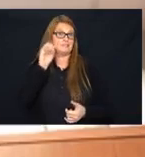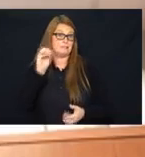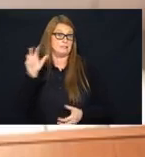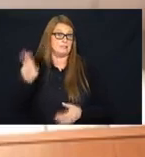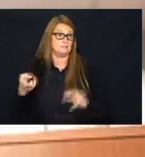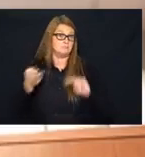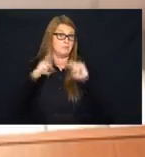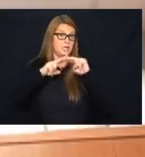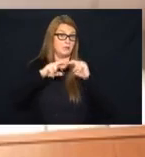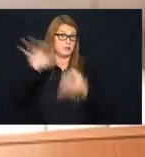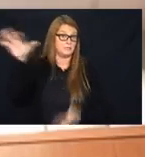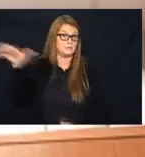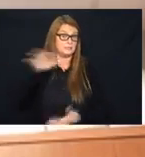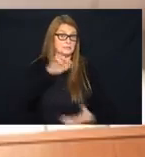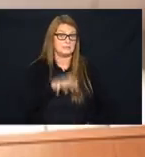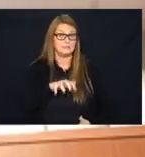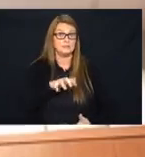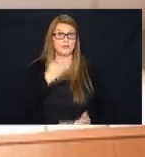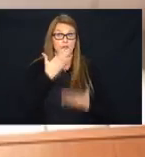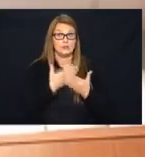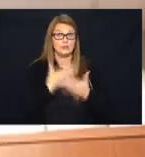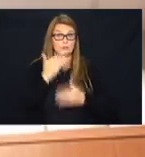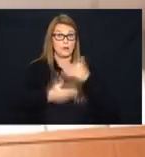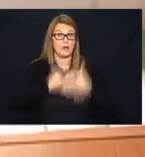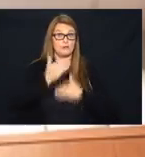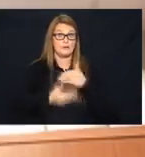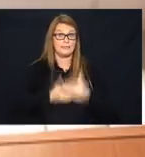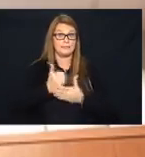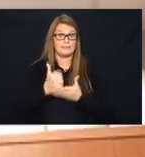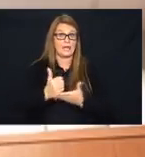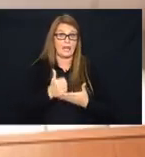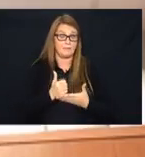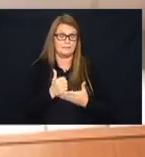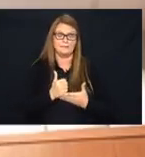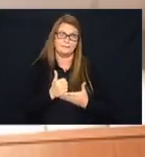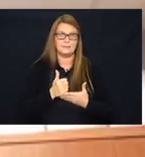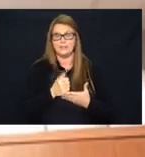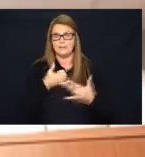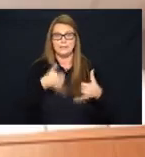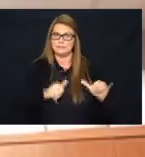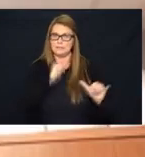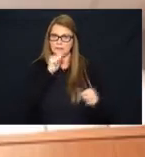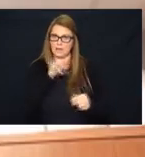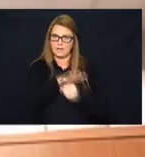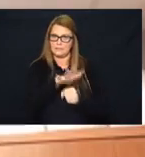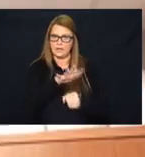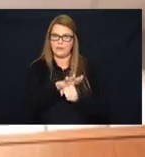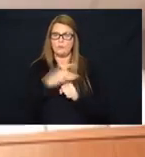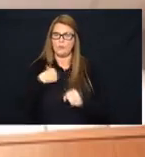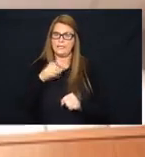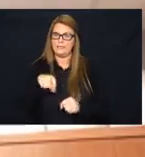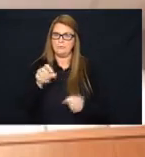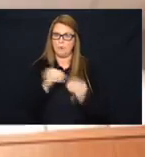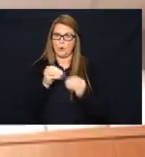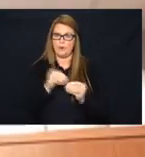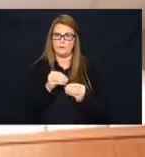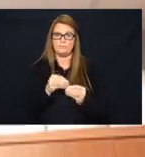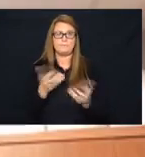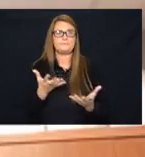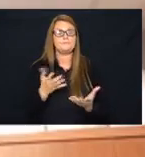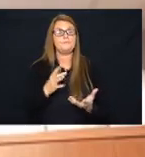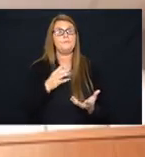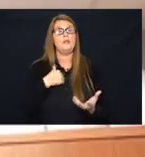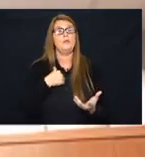that is good progress to help us out, but not nearly the amount we need. It